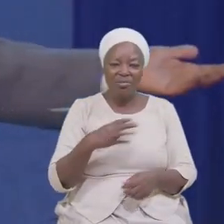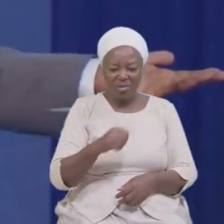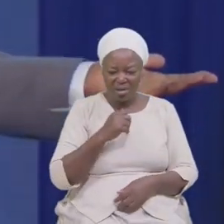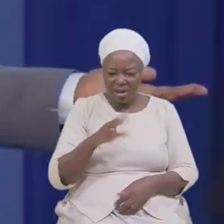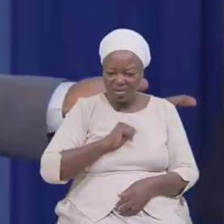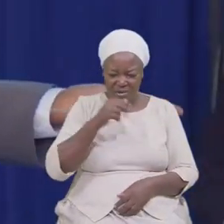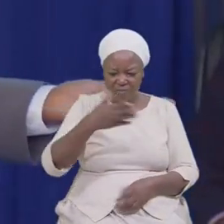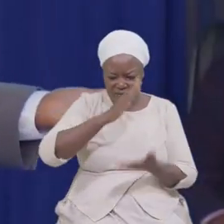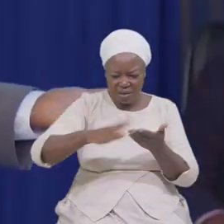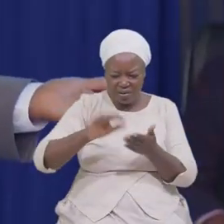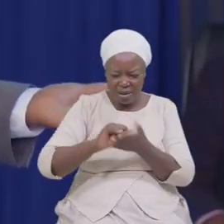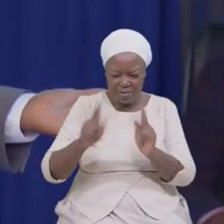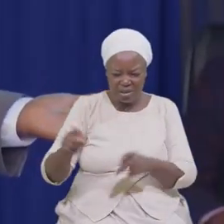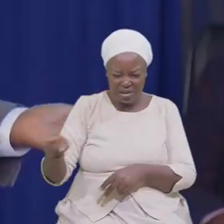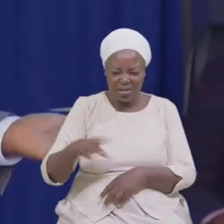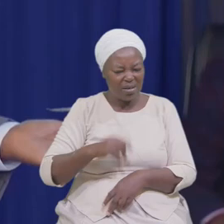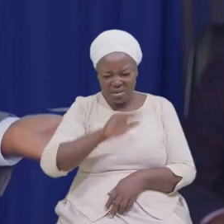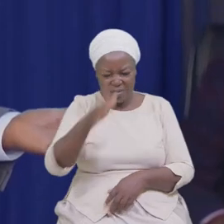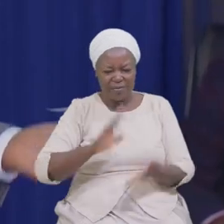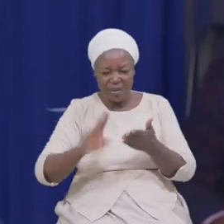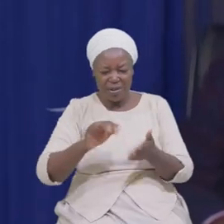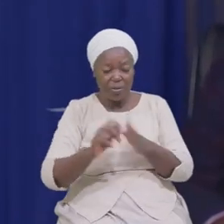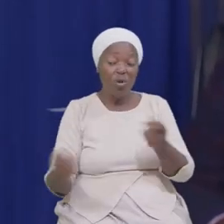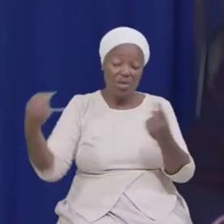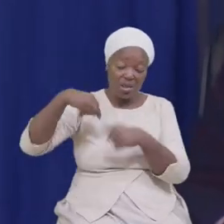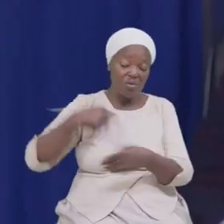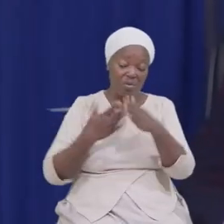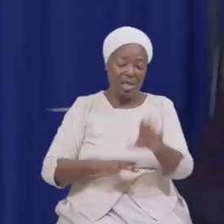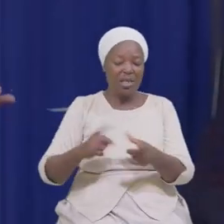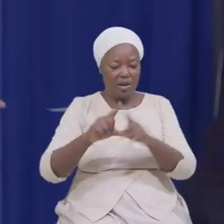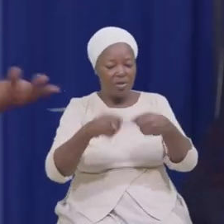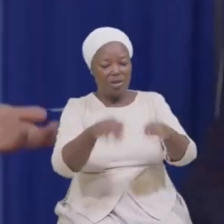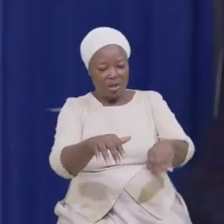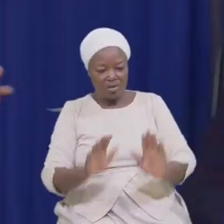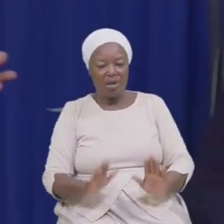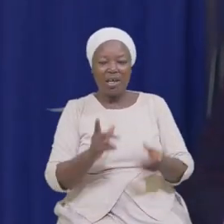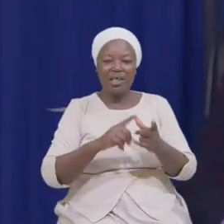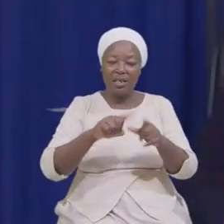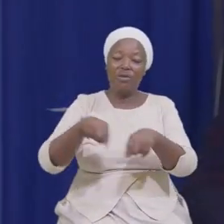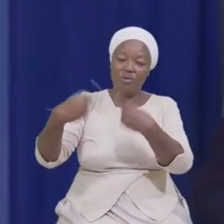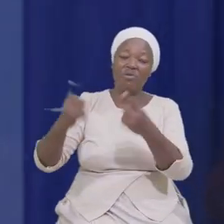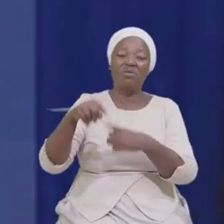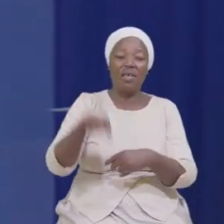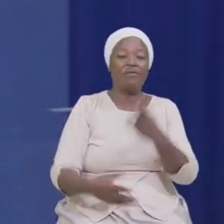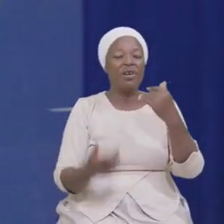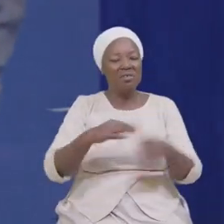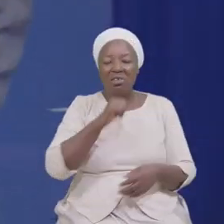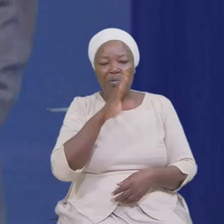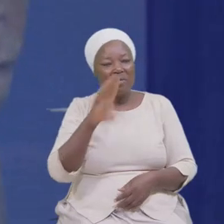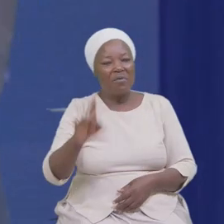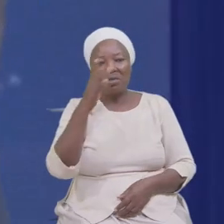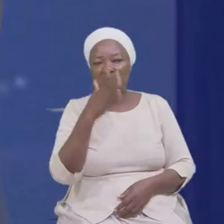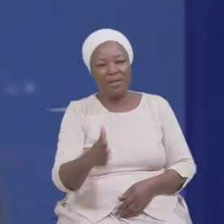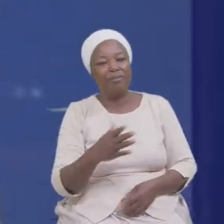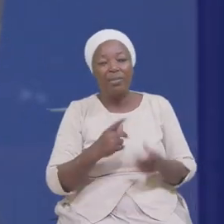that person until they die. And then they go to the great beyond. He says they'll not be found there. And the